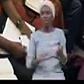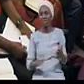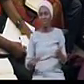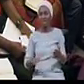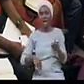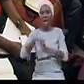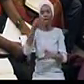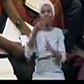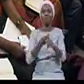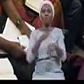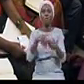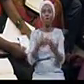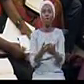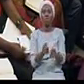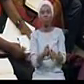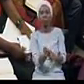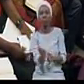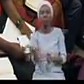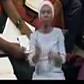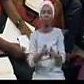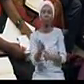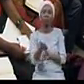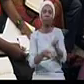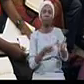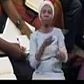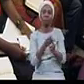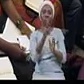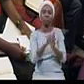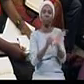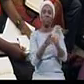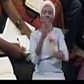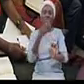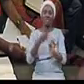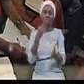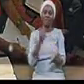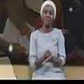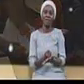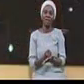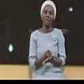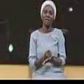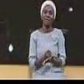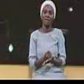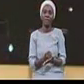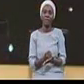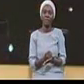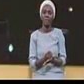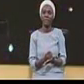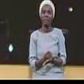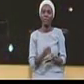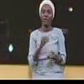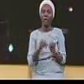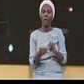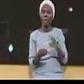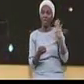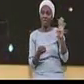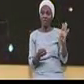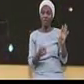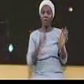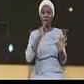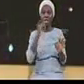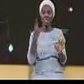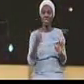waywardness in Jesus' name. And the prince's repentance. Number four is the priest's repentance.